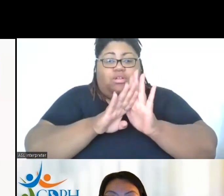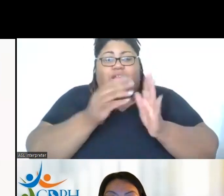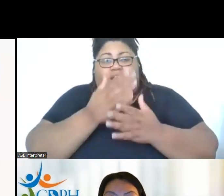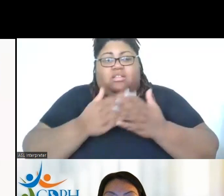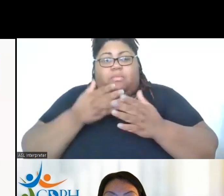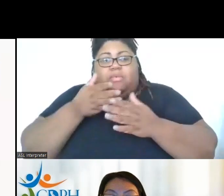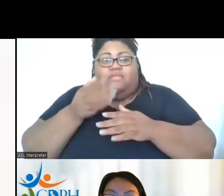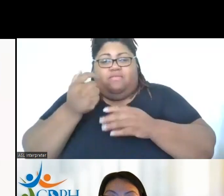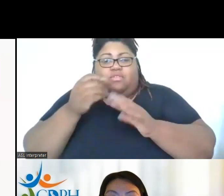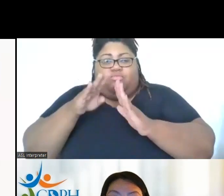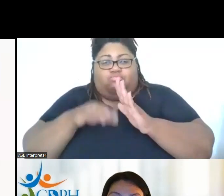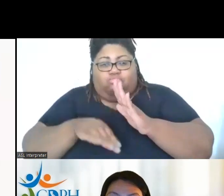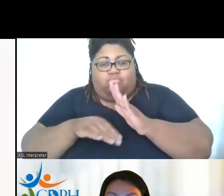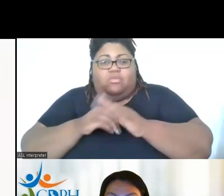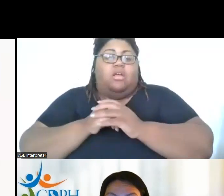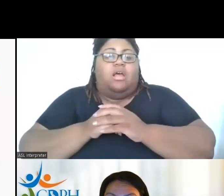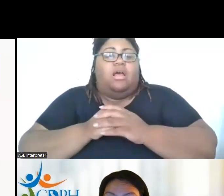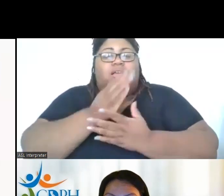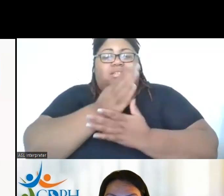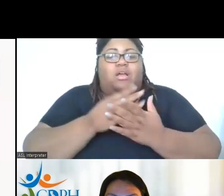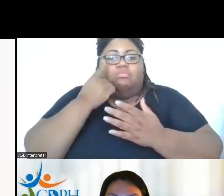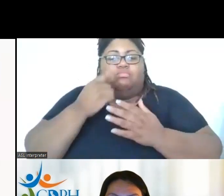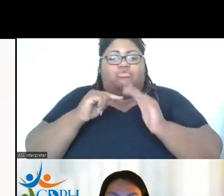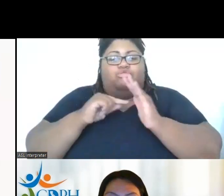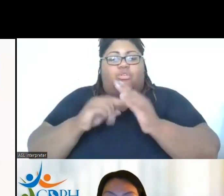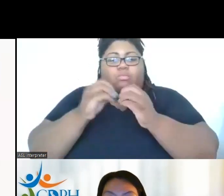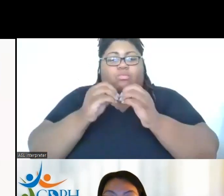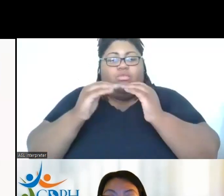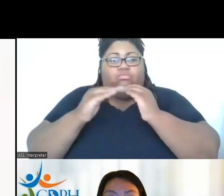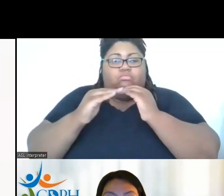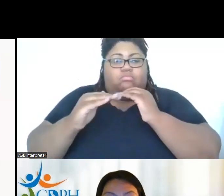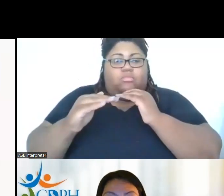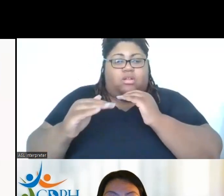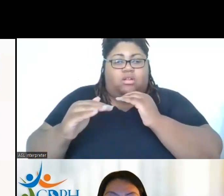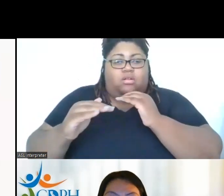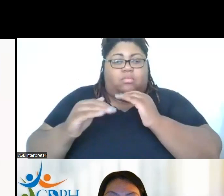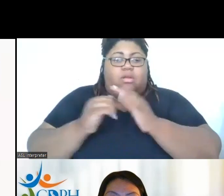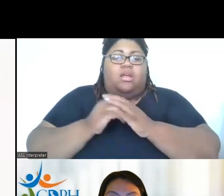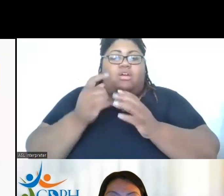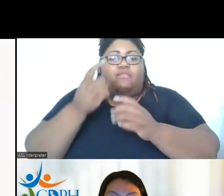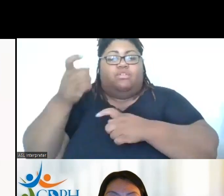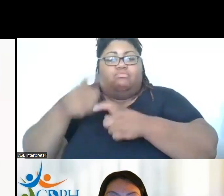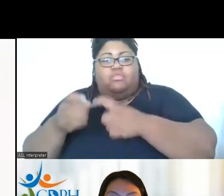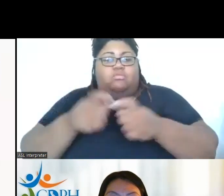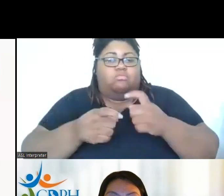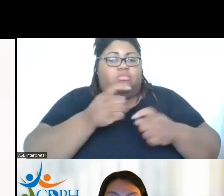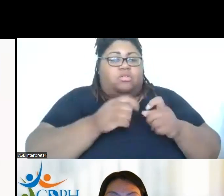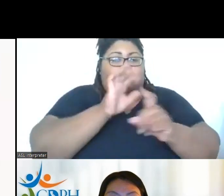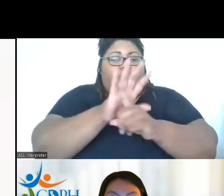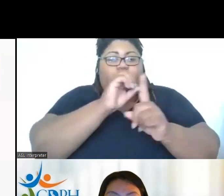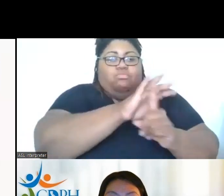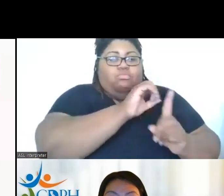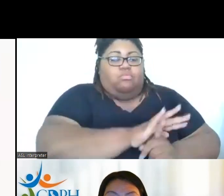other regions are showing stable or decreasing rates of transmission. You all have probably been hearing a fair amount about the